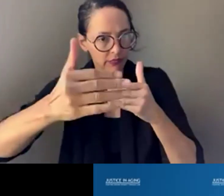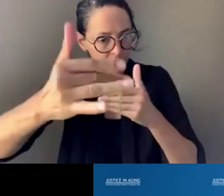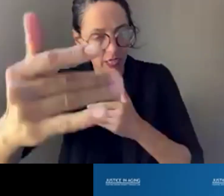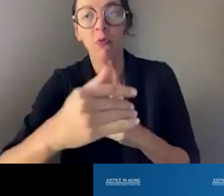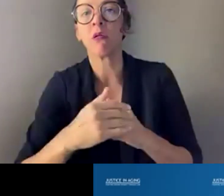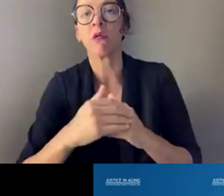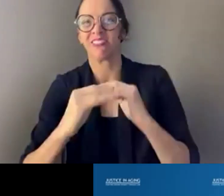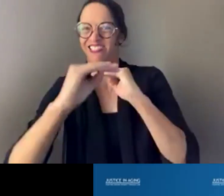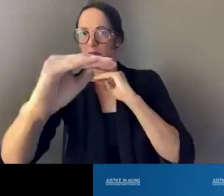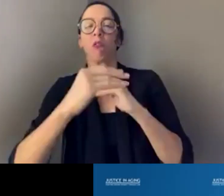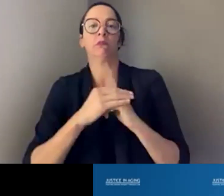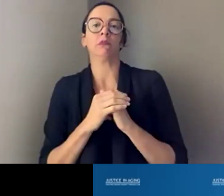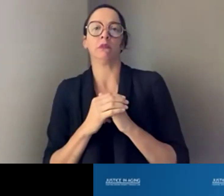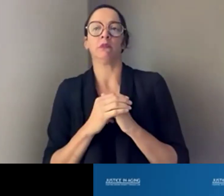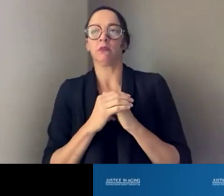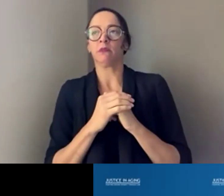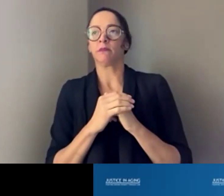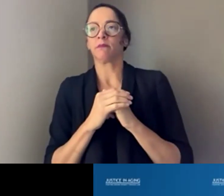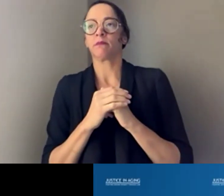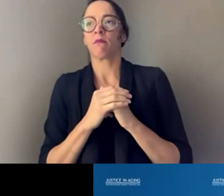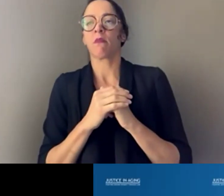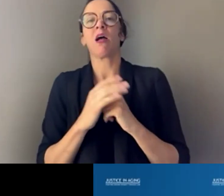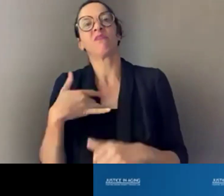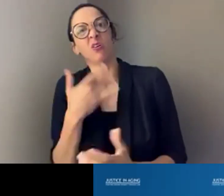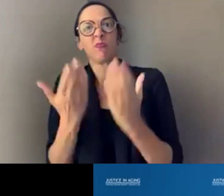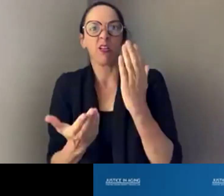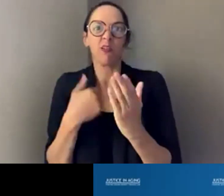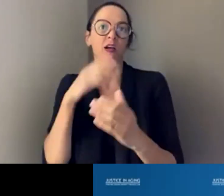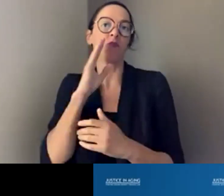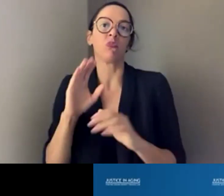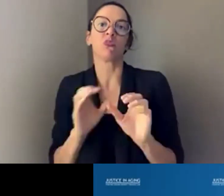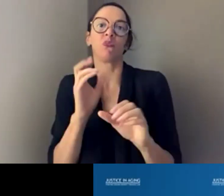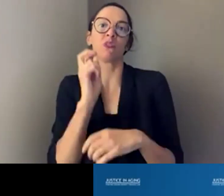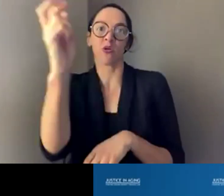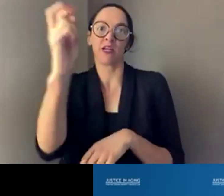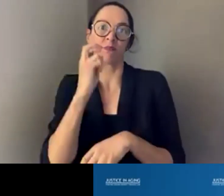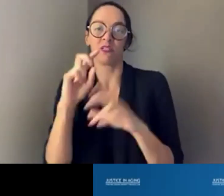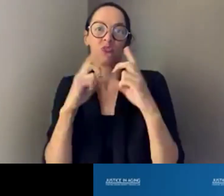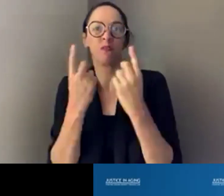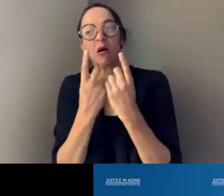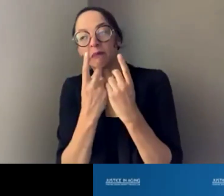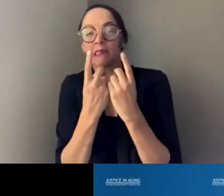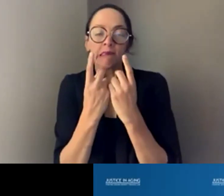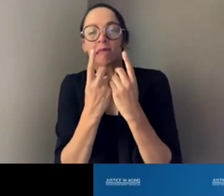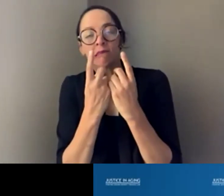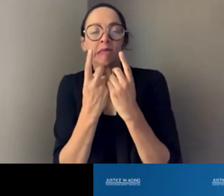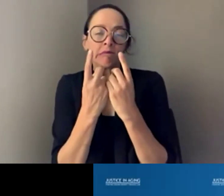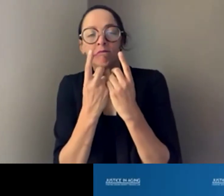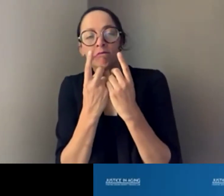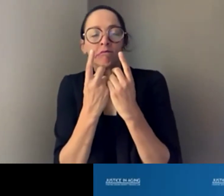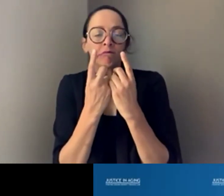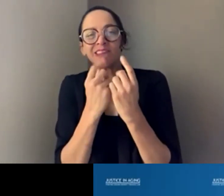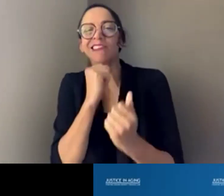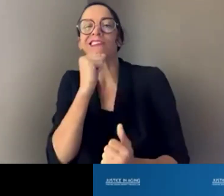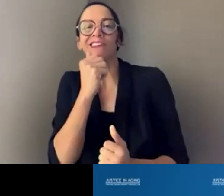the transportation subcommittee a disservice, but maybe Adina, you should summarize it for me so I